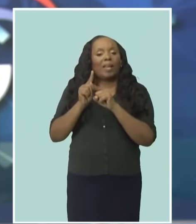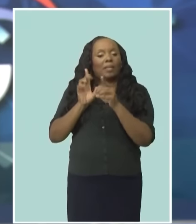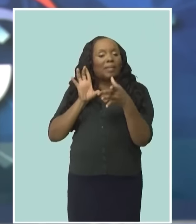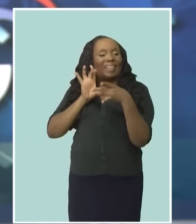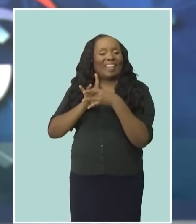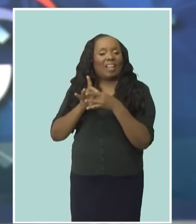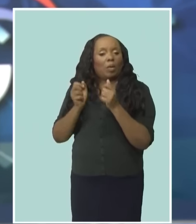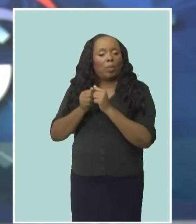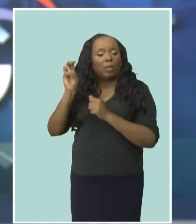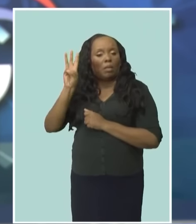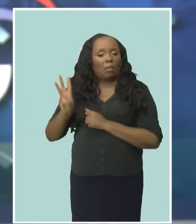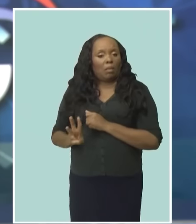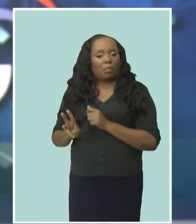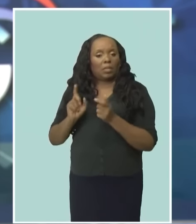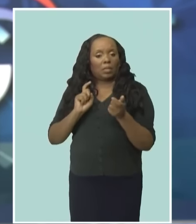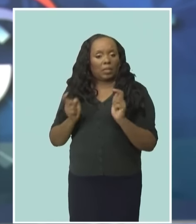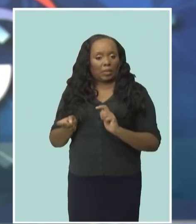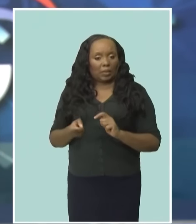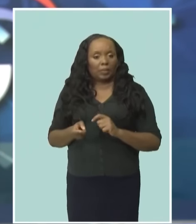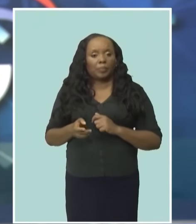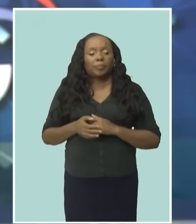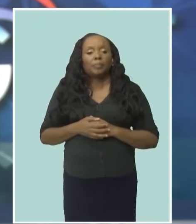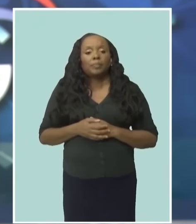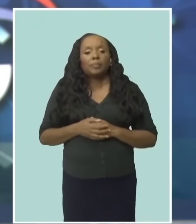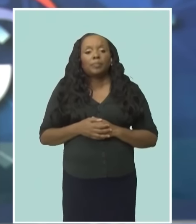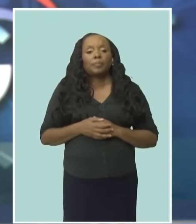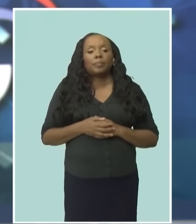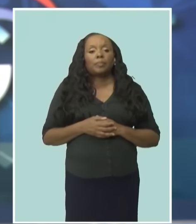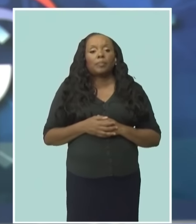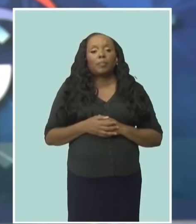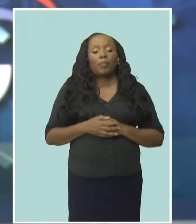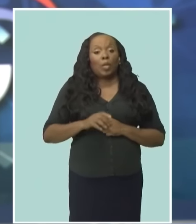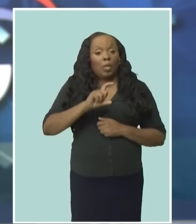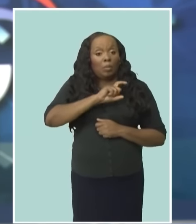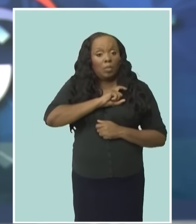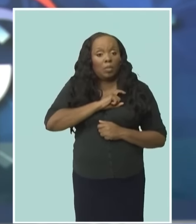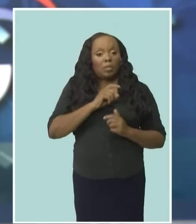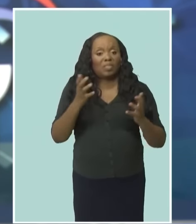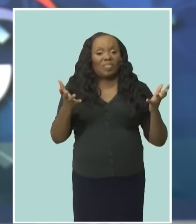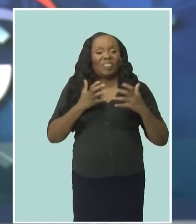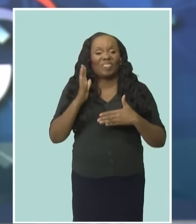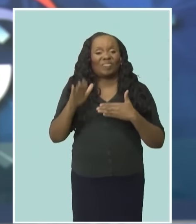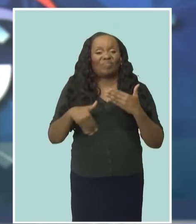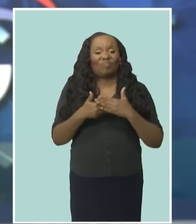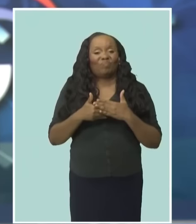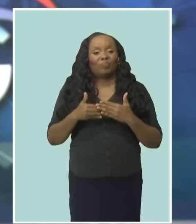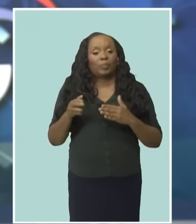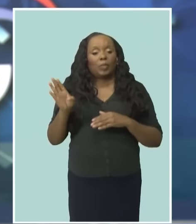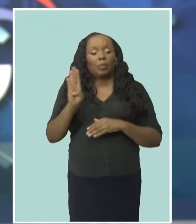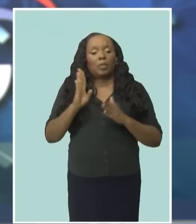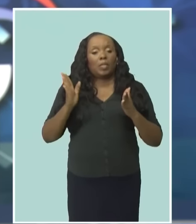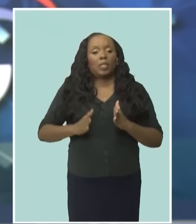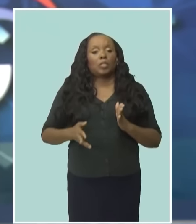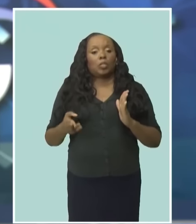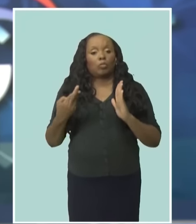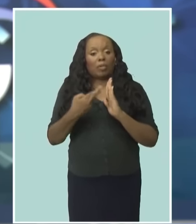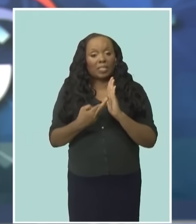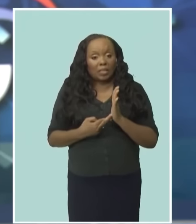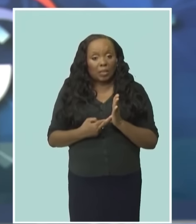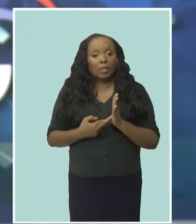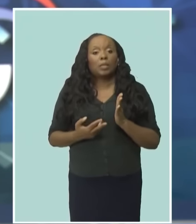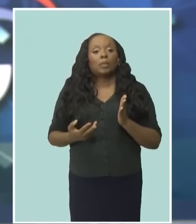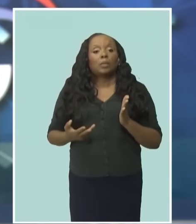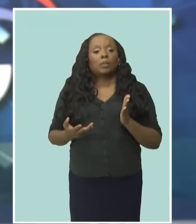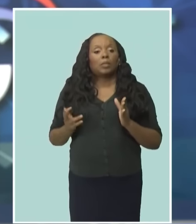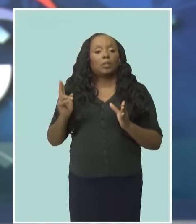The Barbados Police Force is calling on all young Barbadians to register to join the rank and file in the law